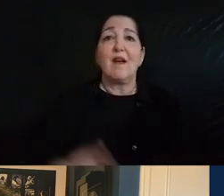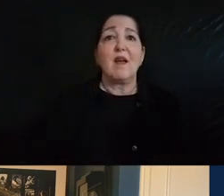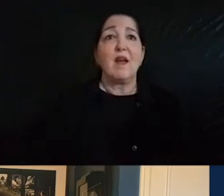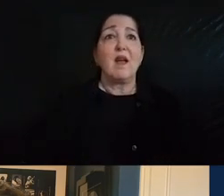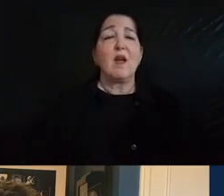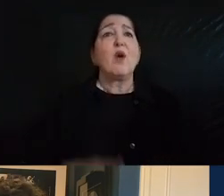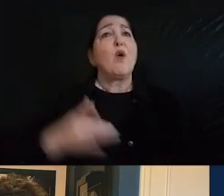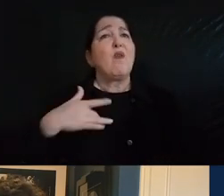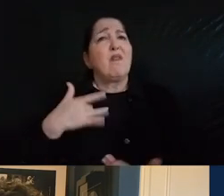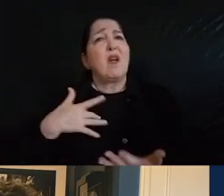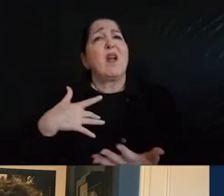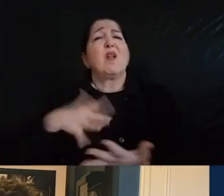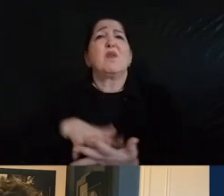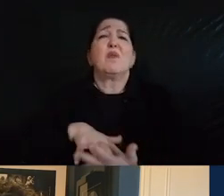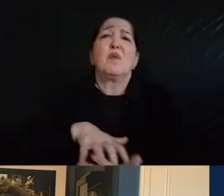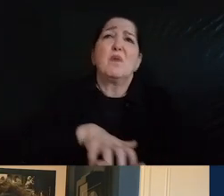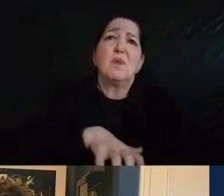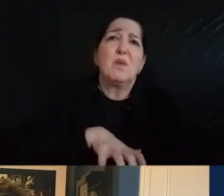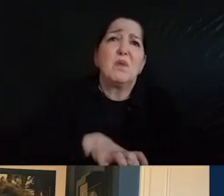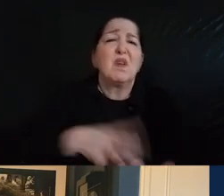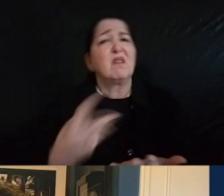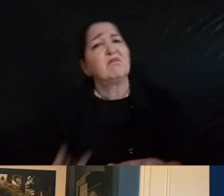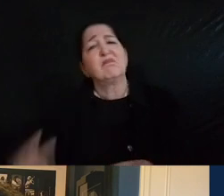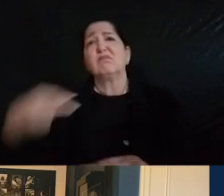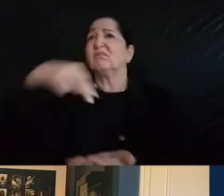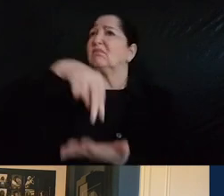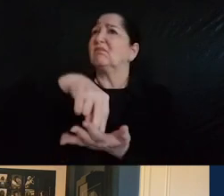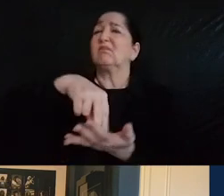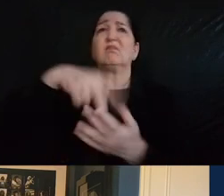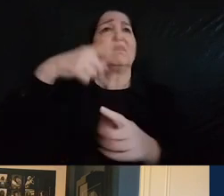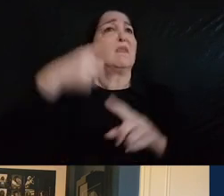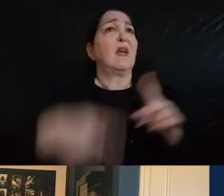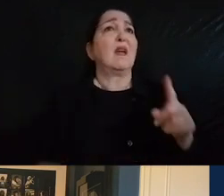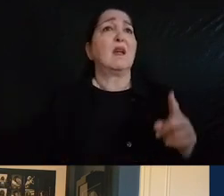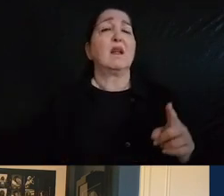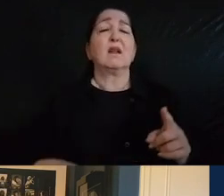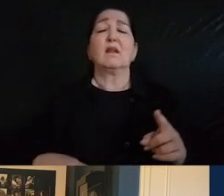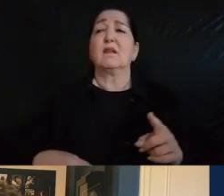strong enough to stand, you can